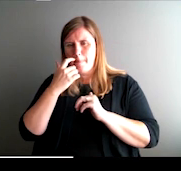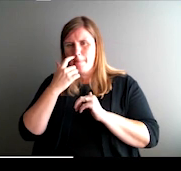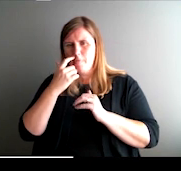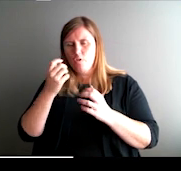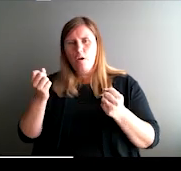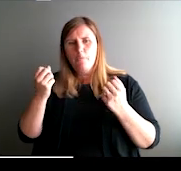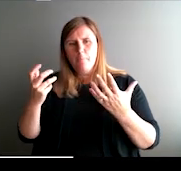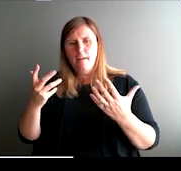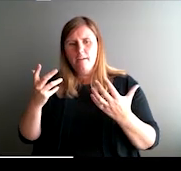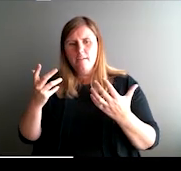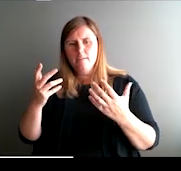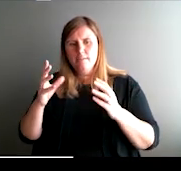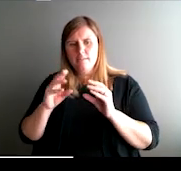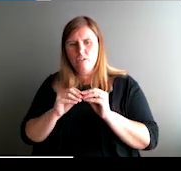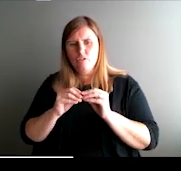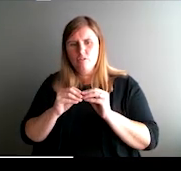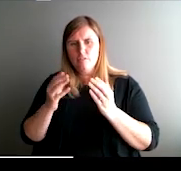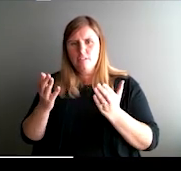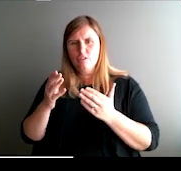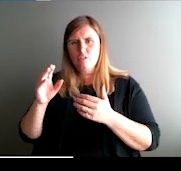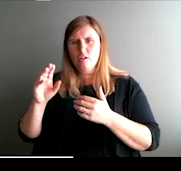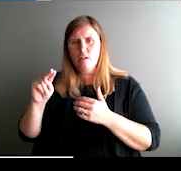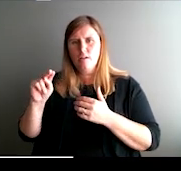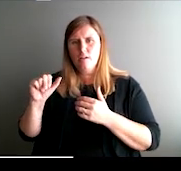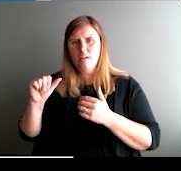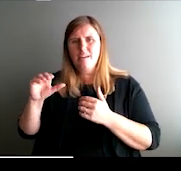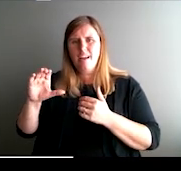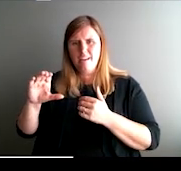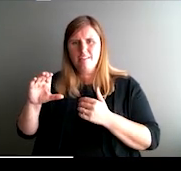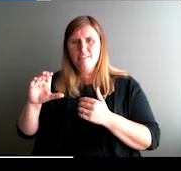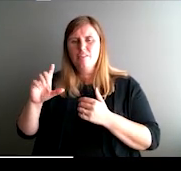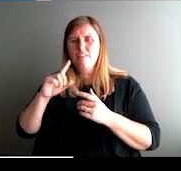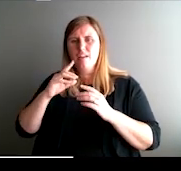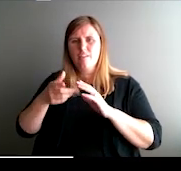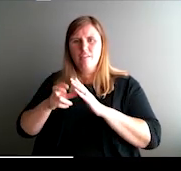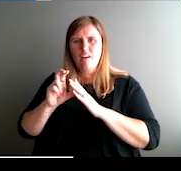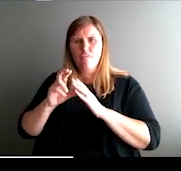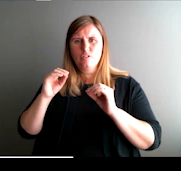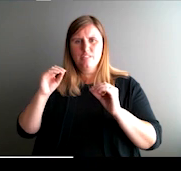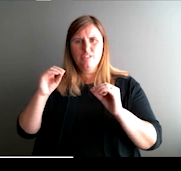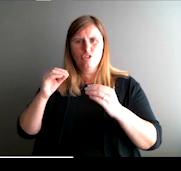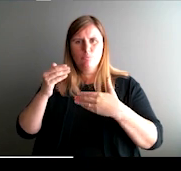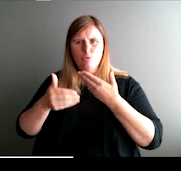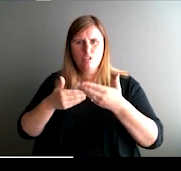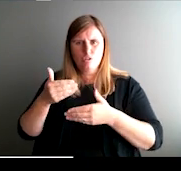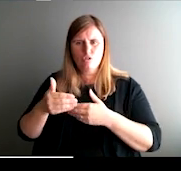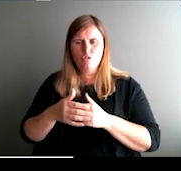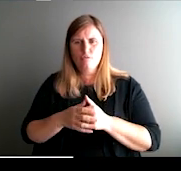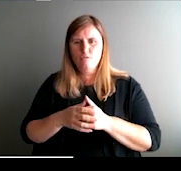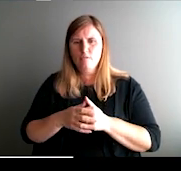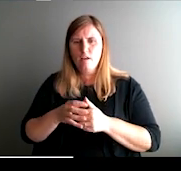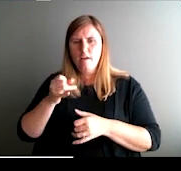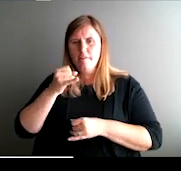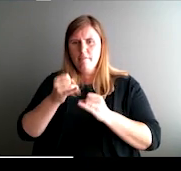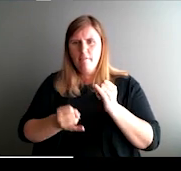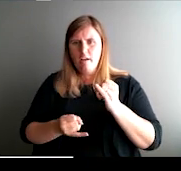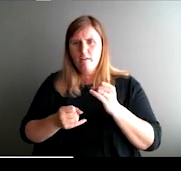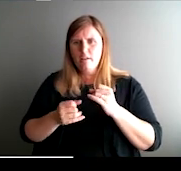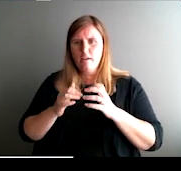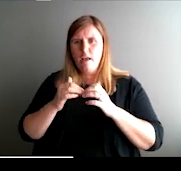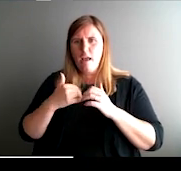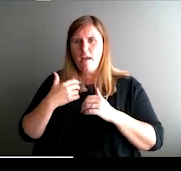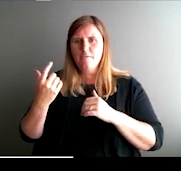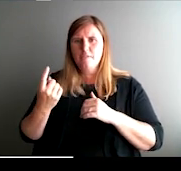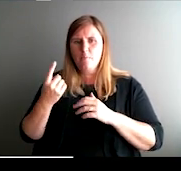many sessions here at NAC that also cover these types of teaching procedures. And finally, have